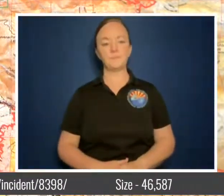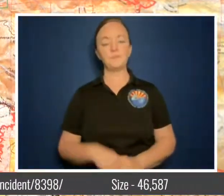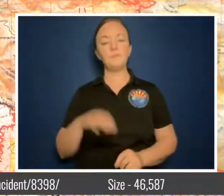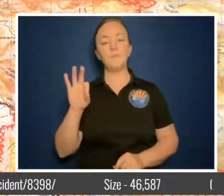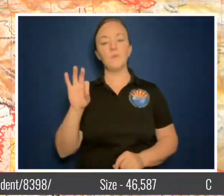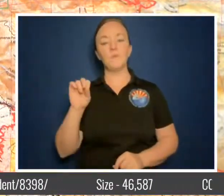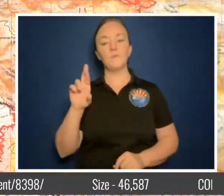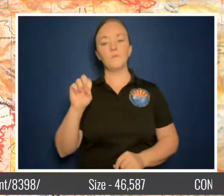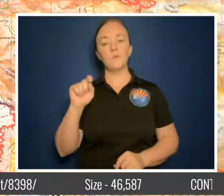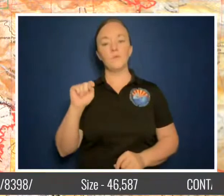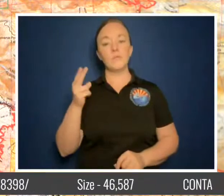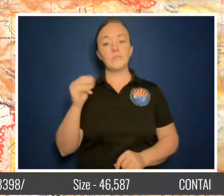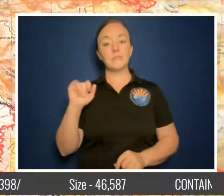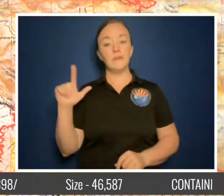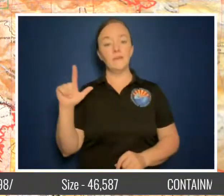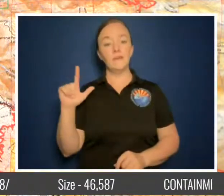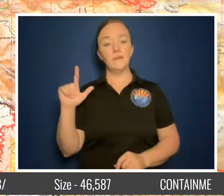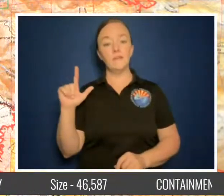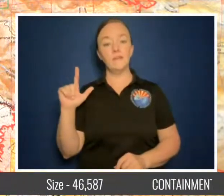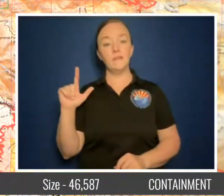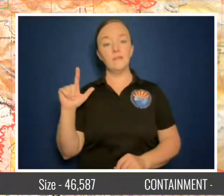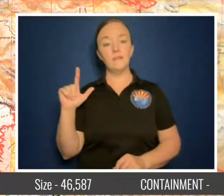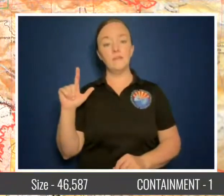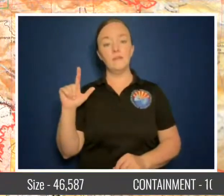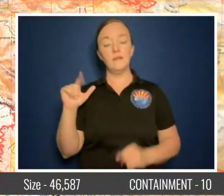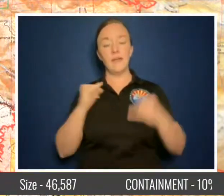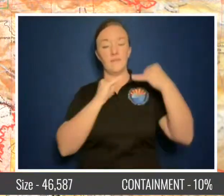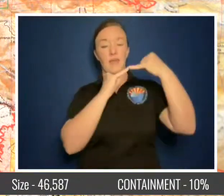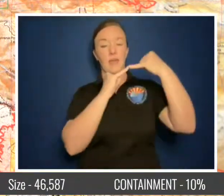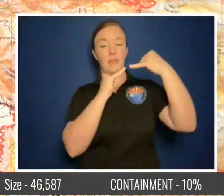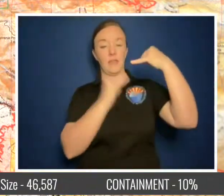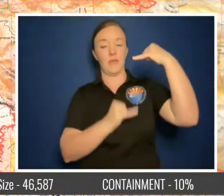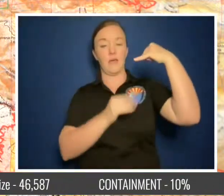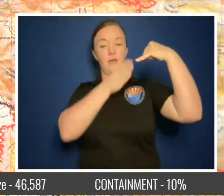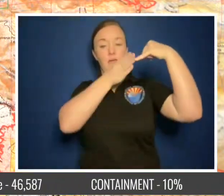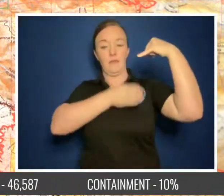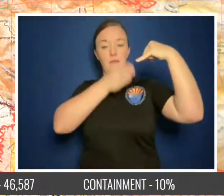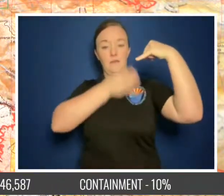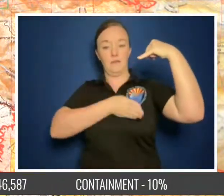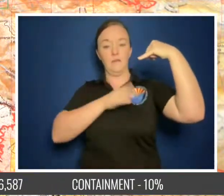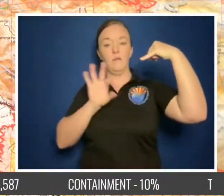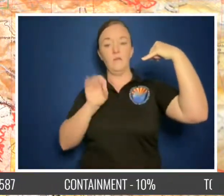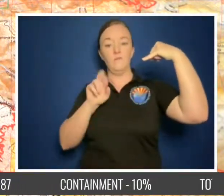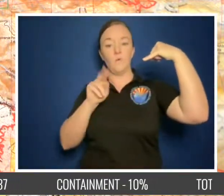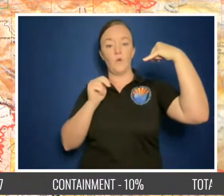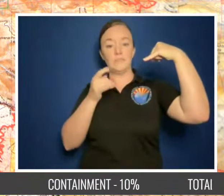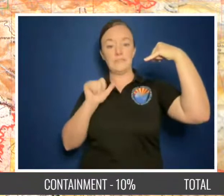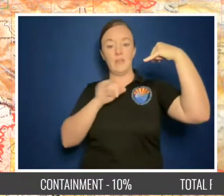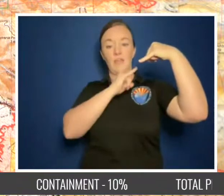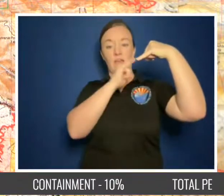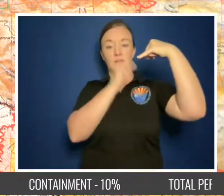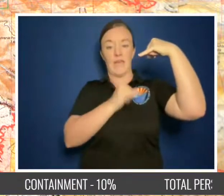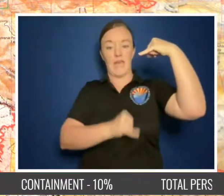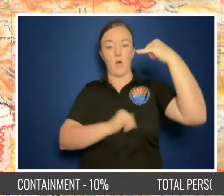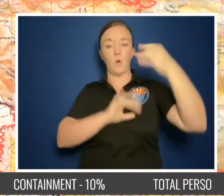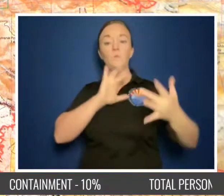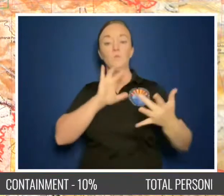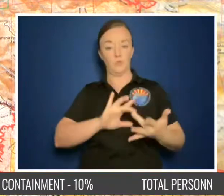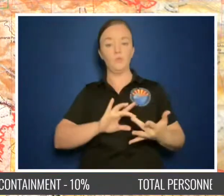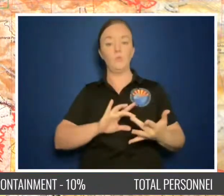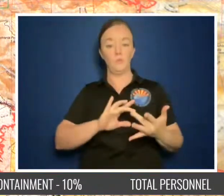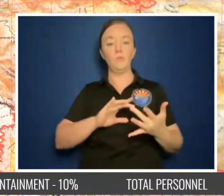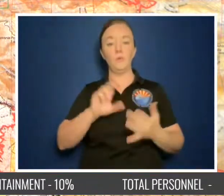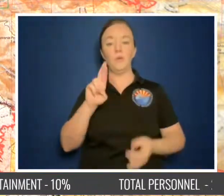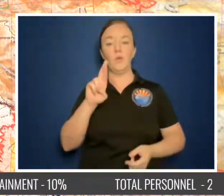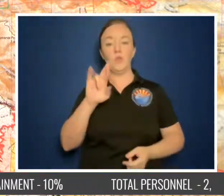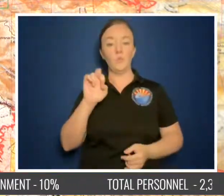line going down behind Forest Hill here goes all the way down to the river, and this is all got line in